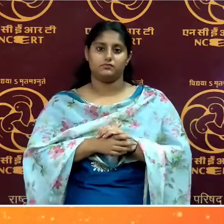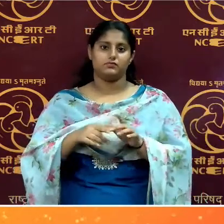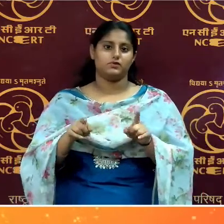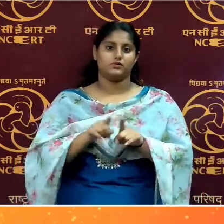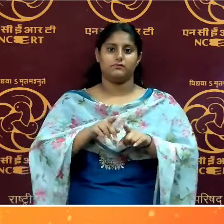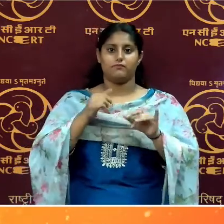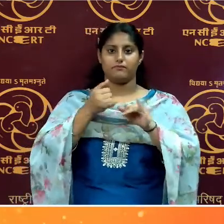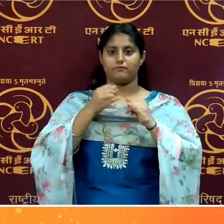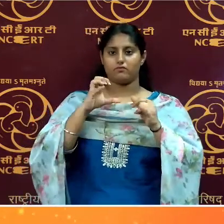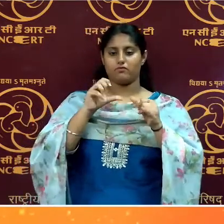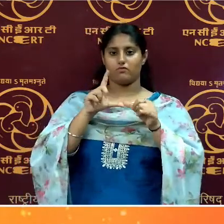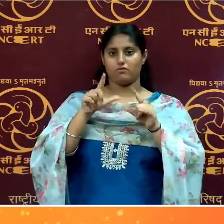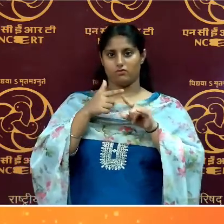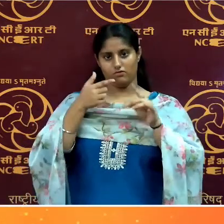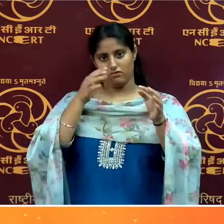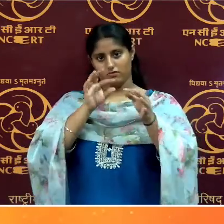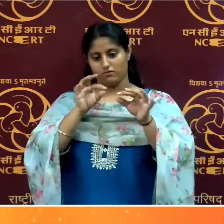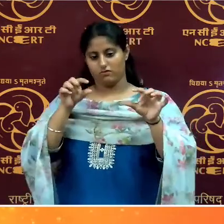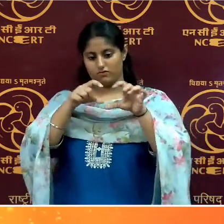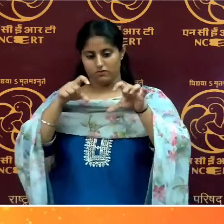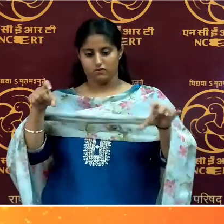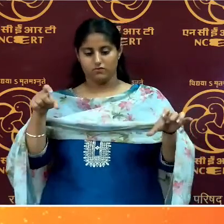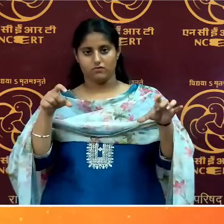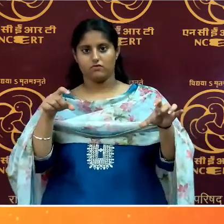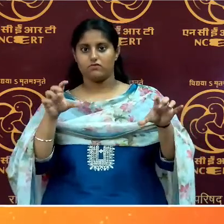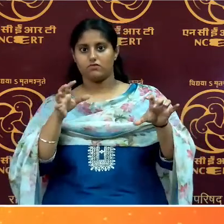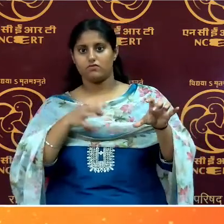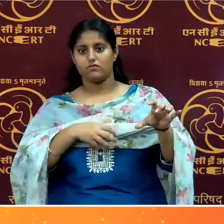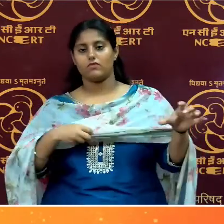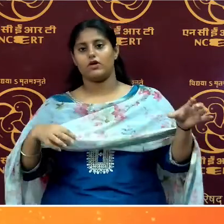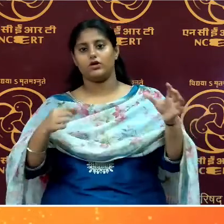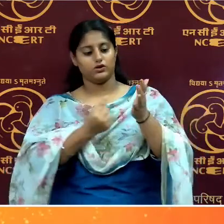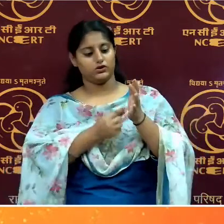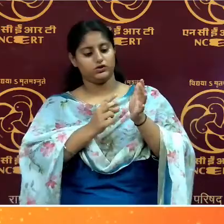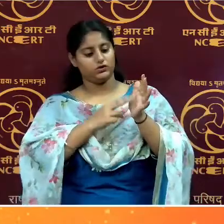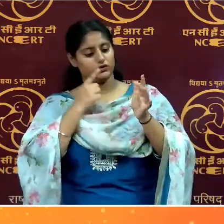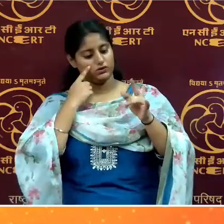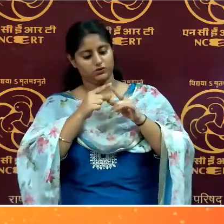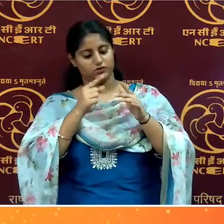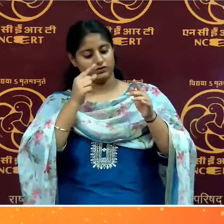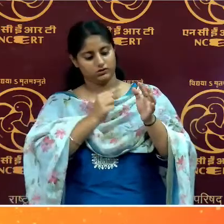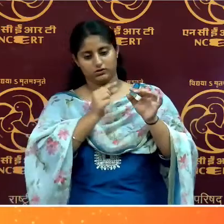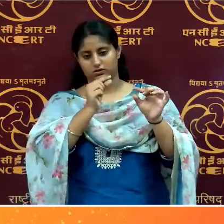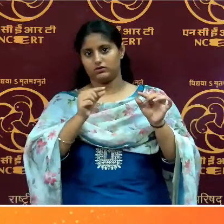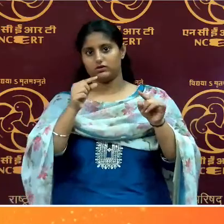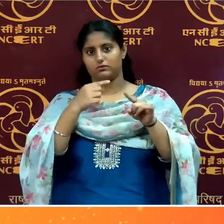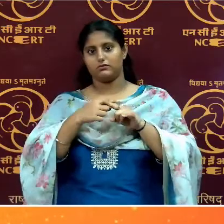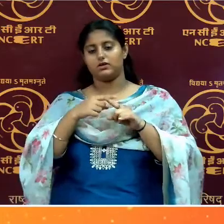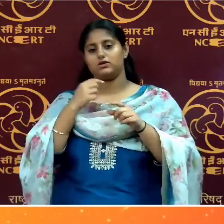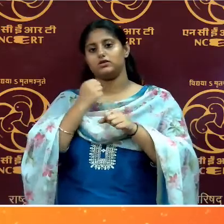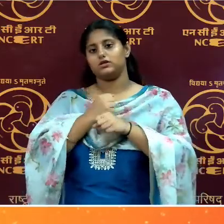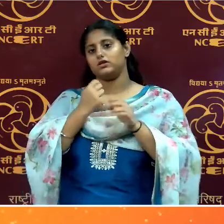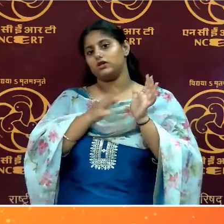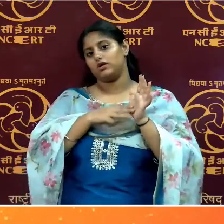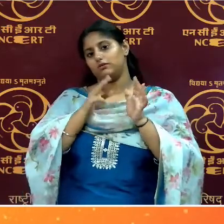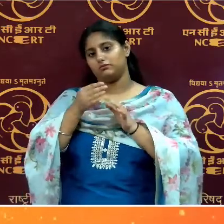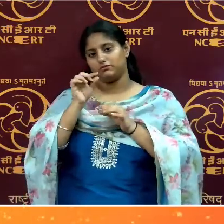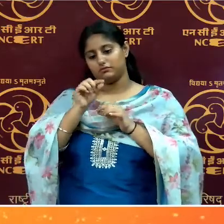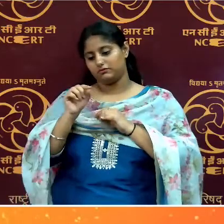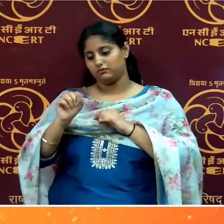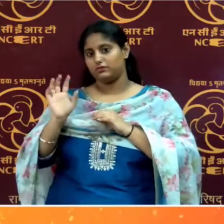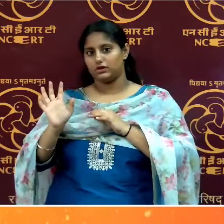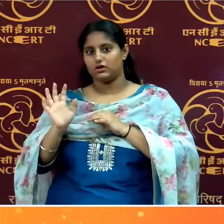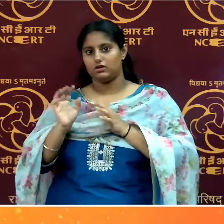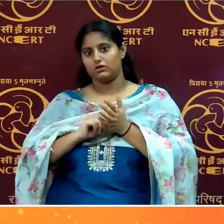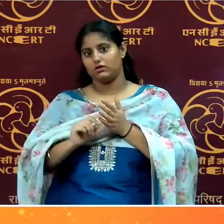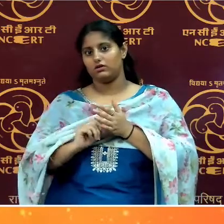scale which gives the value in both the units, in newtons also and in grams also. So we put the object here. We can hang